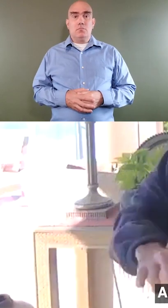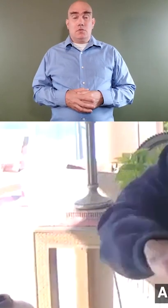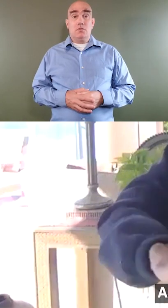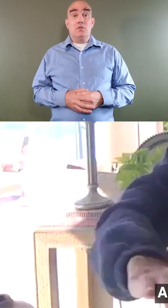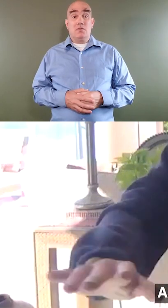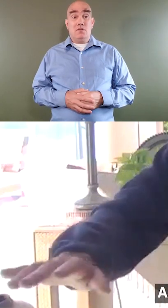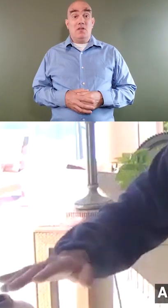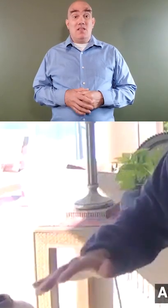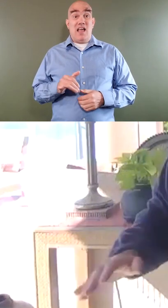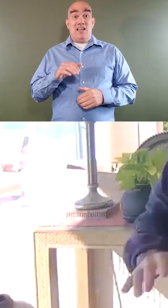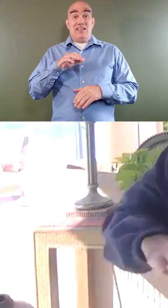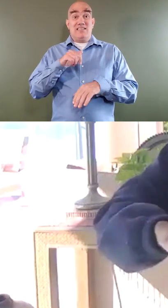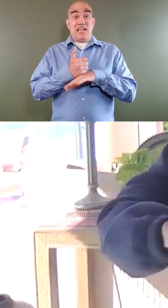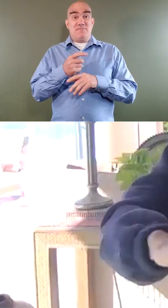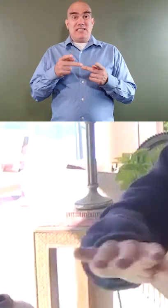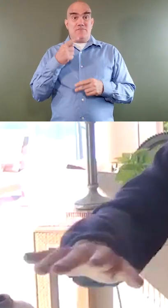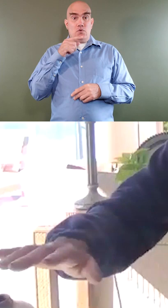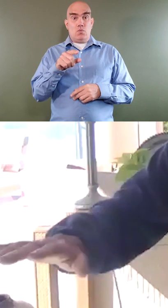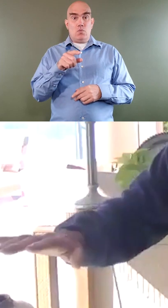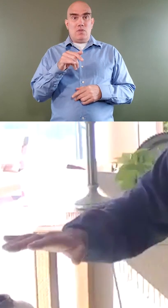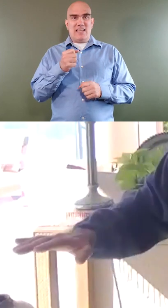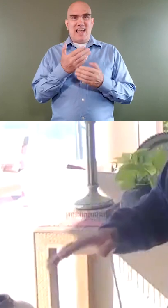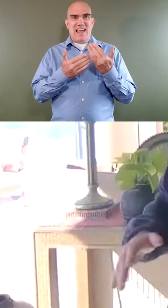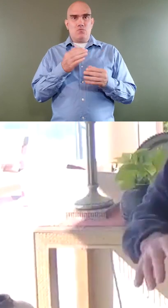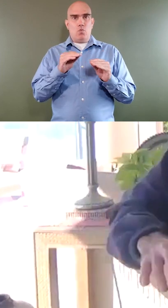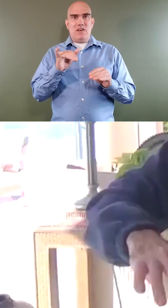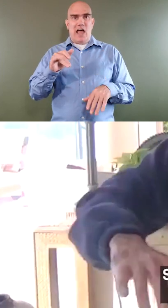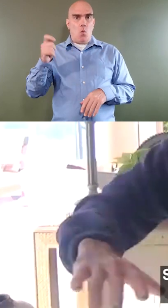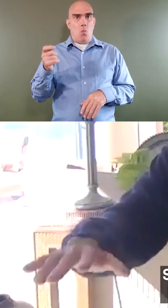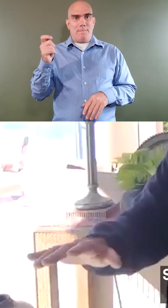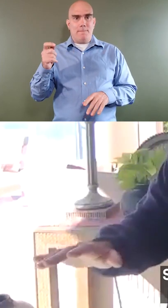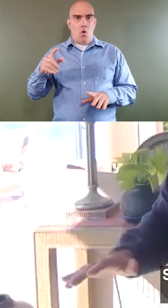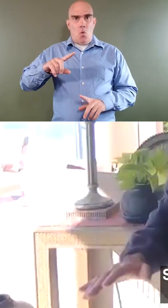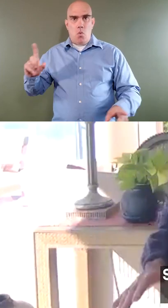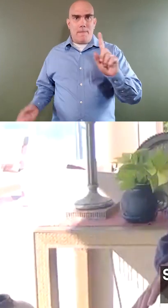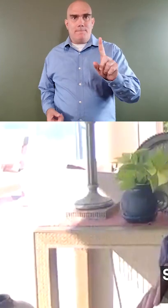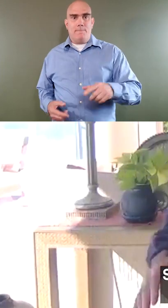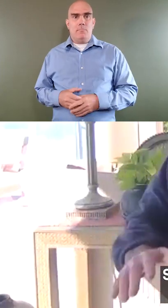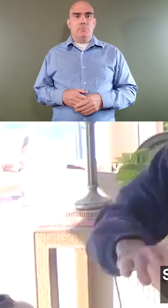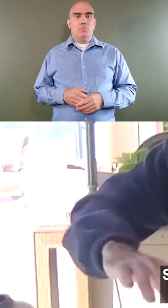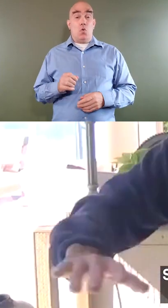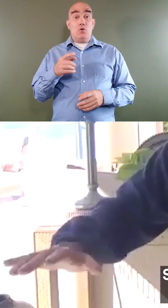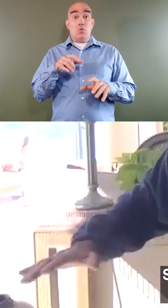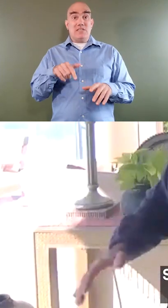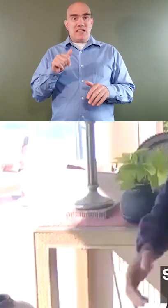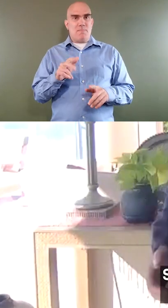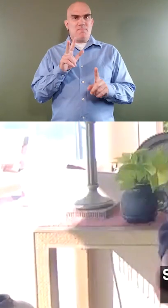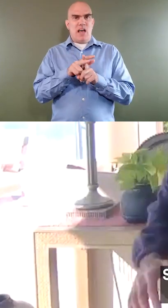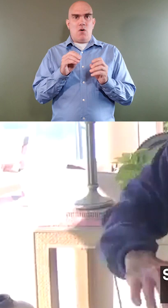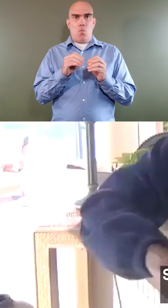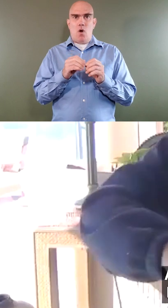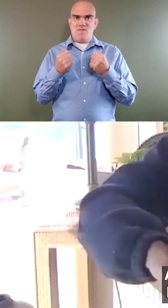that gets you in a position that gets the hand moving in a whip-like action, so that when you do this, you can apply more